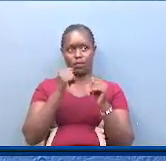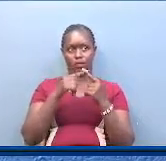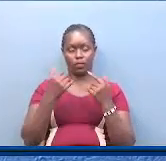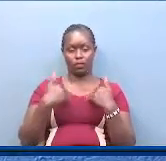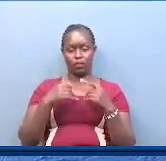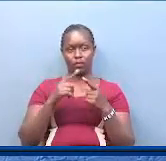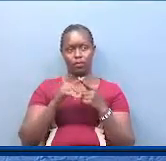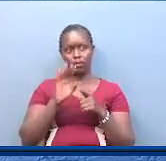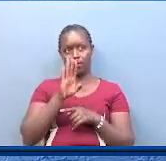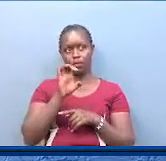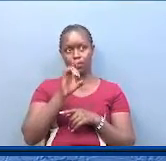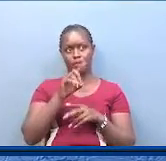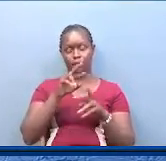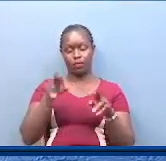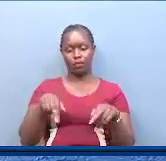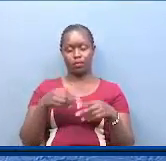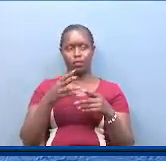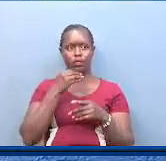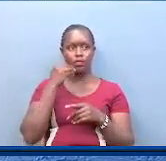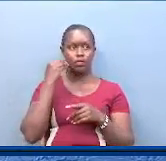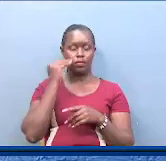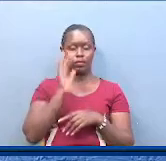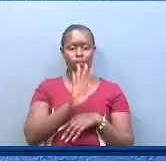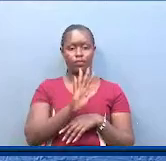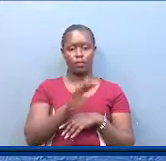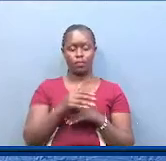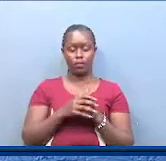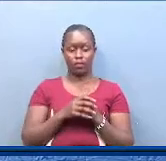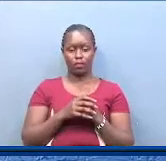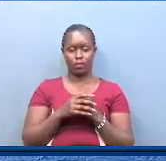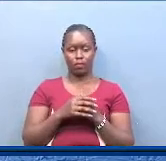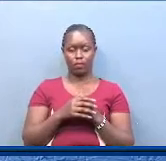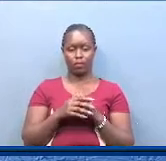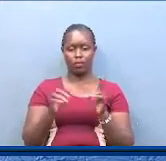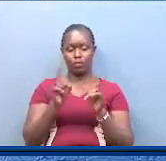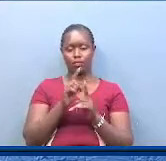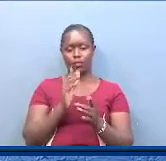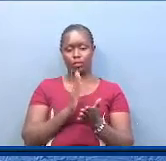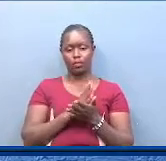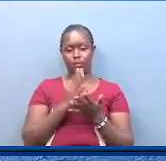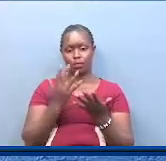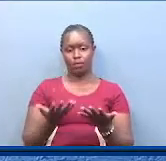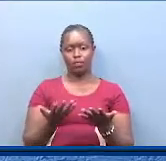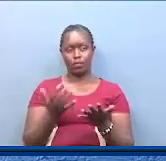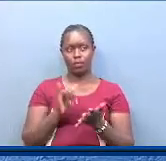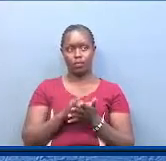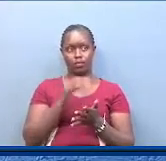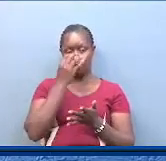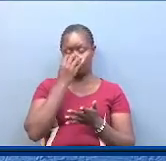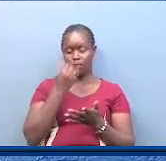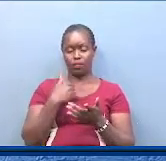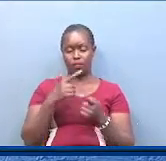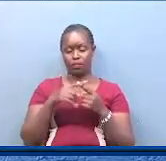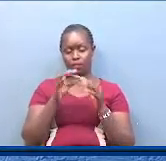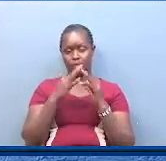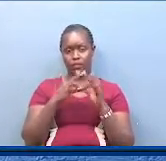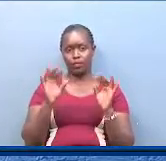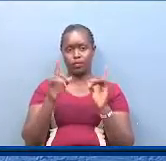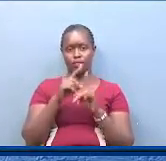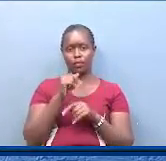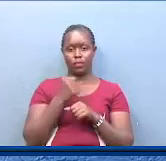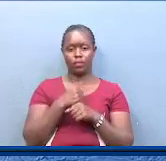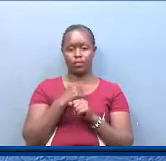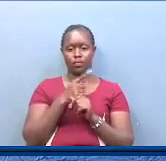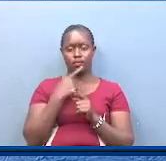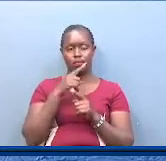house. Gatondo belongs to everything. I talked of political. And the truth is that William Ruto has a freedom enshrined in